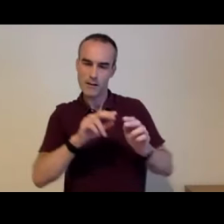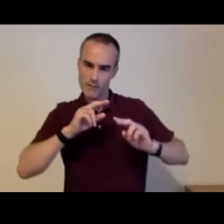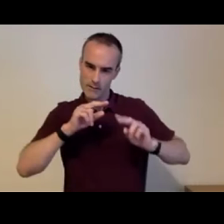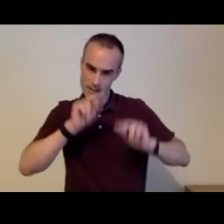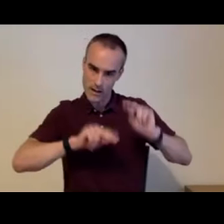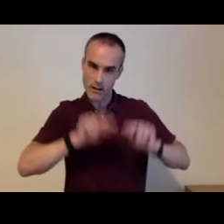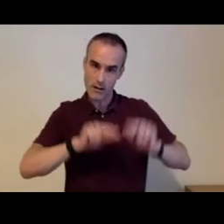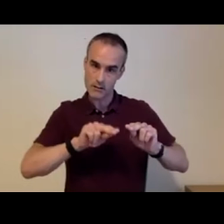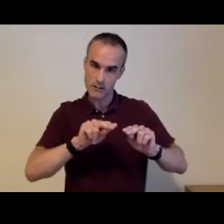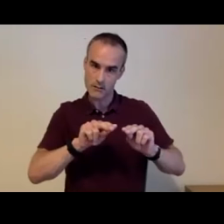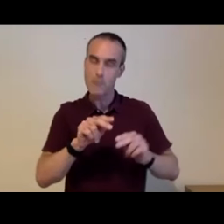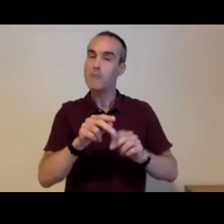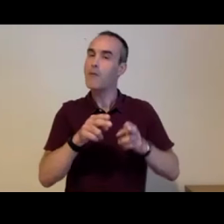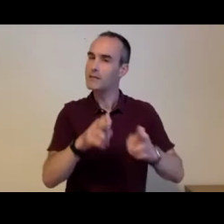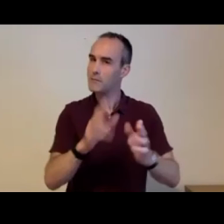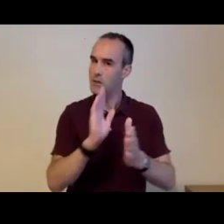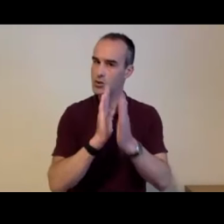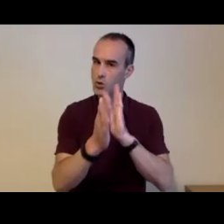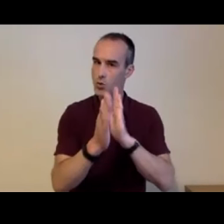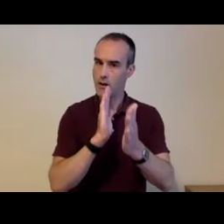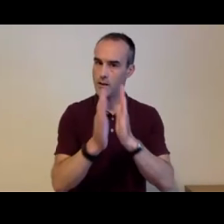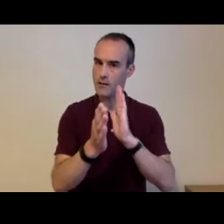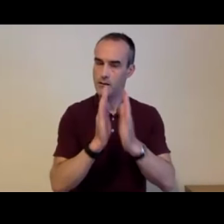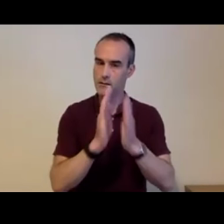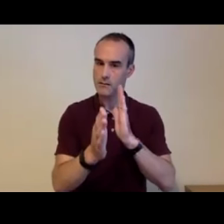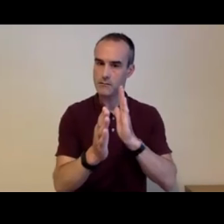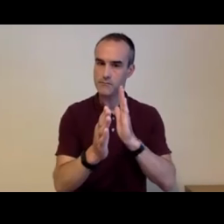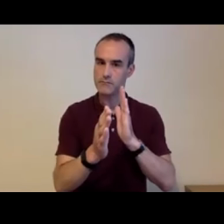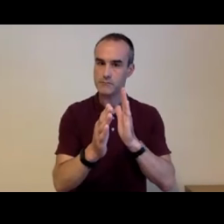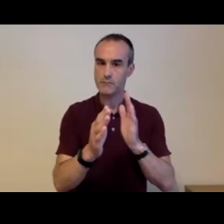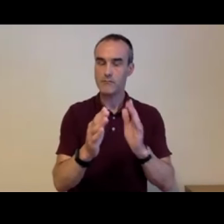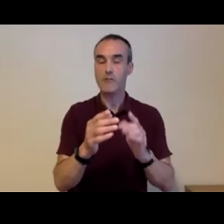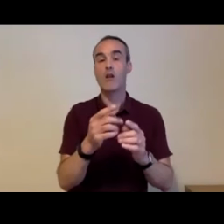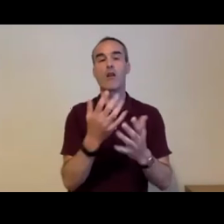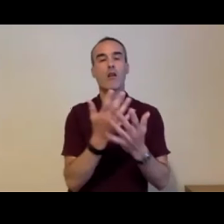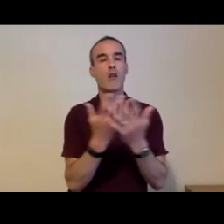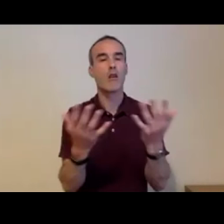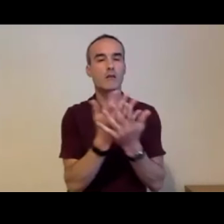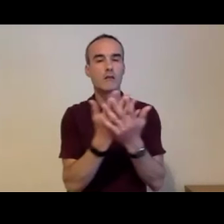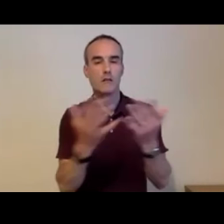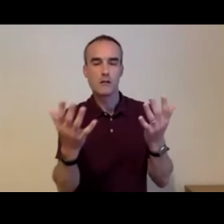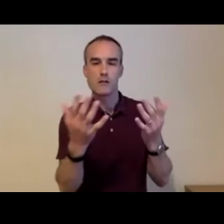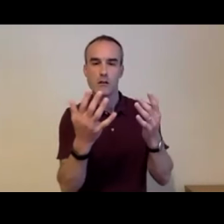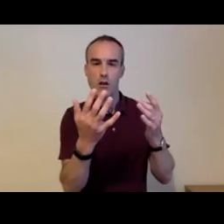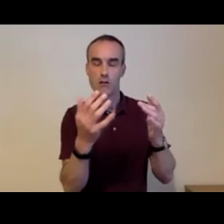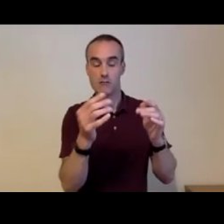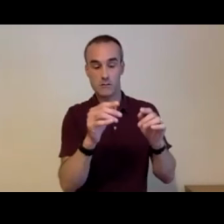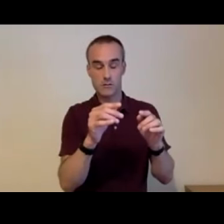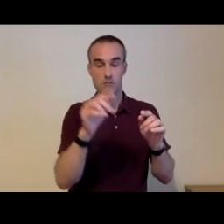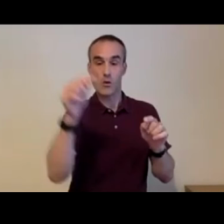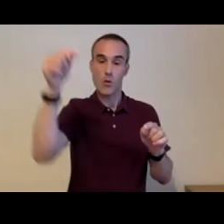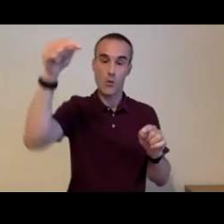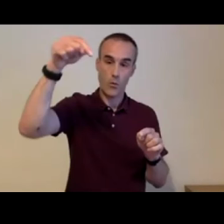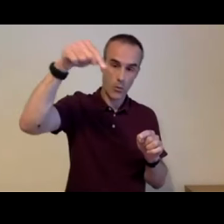two-way. There are as many fibers and at times many more fibers leading down from the auditory cortex back down